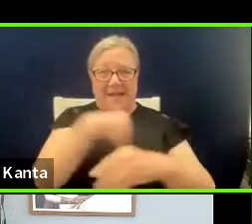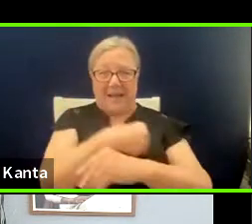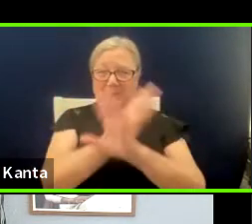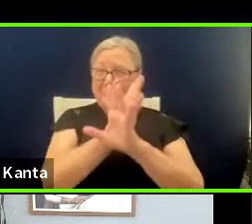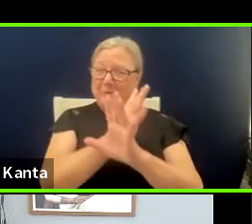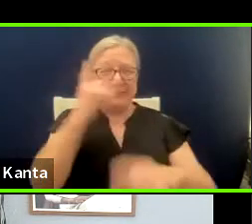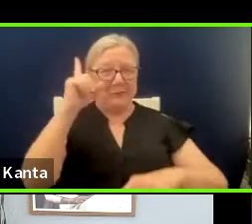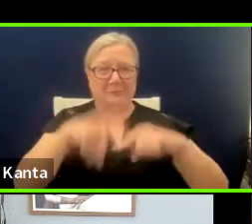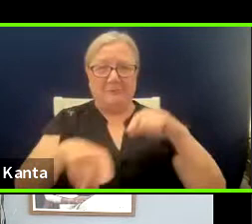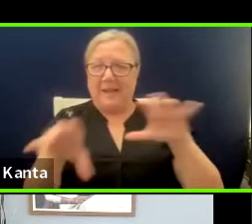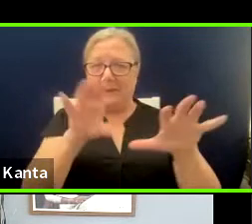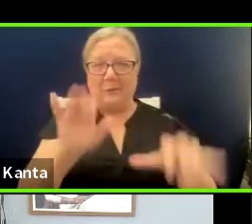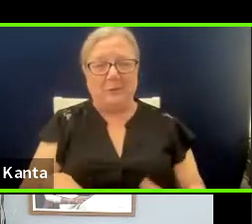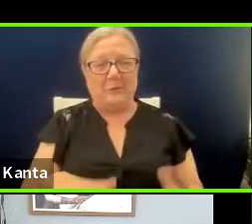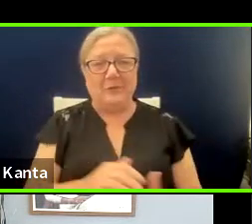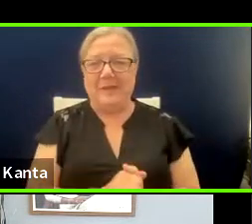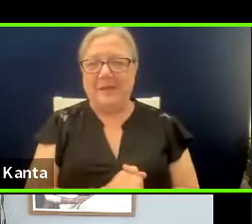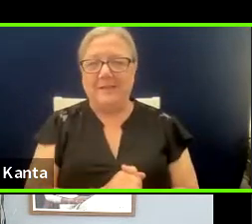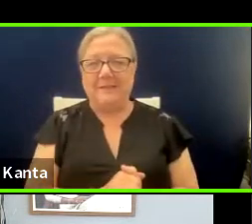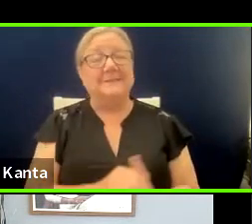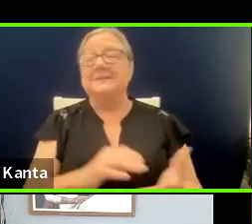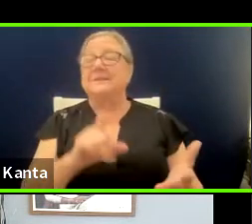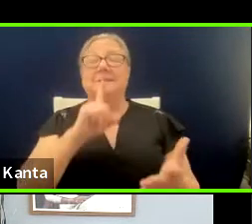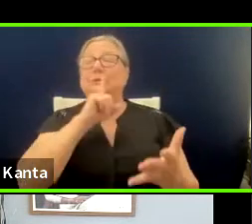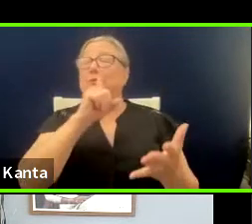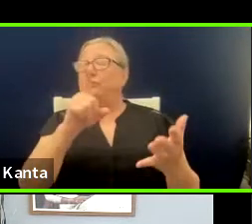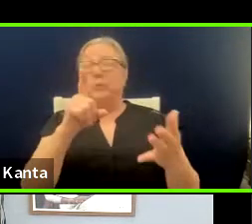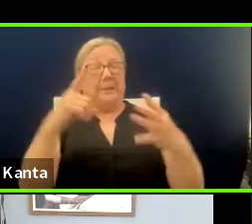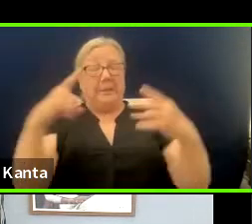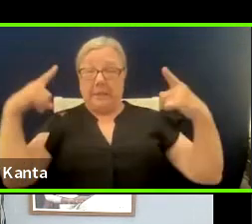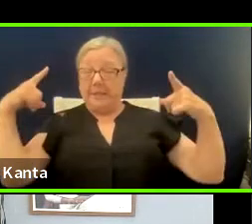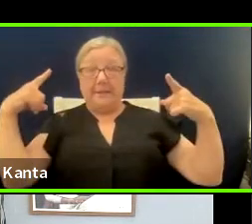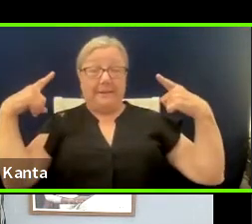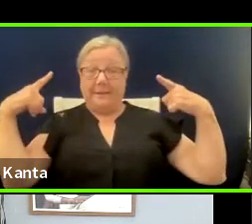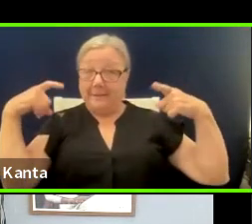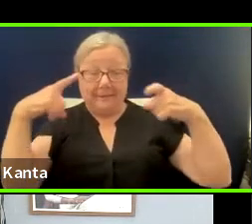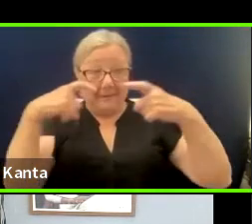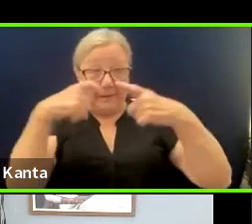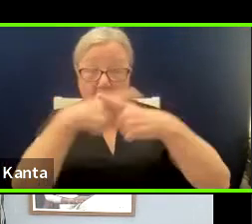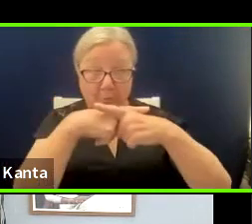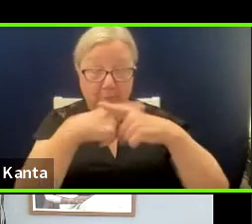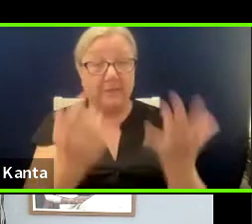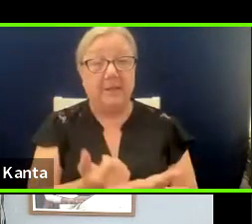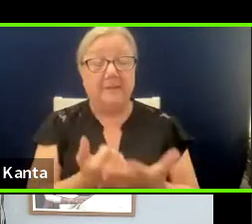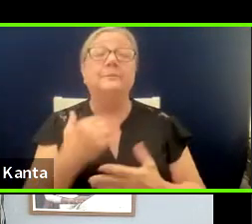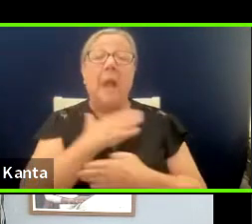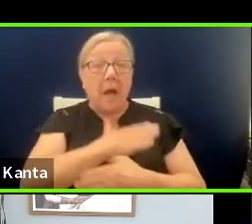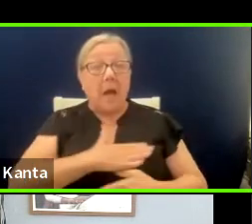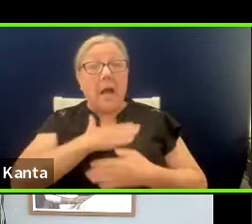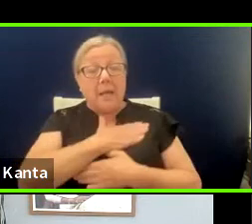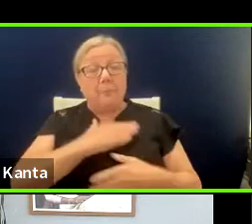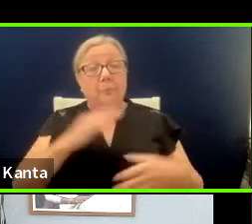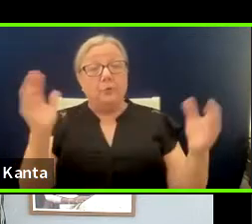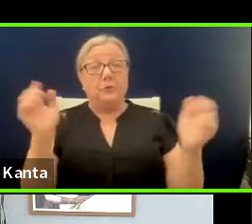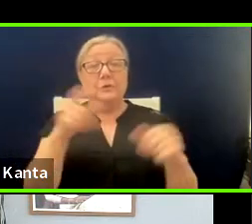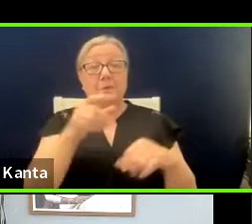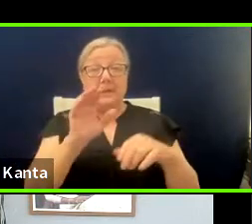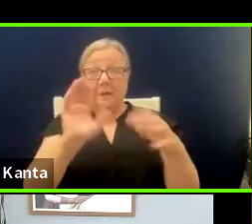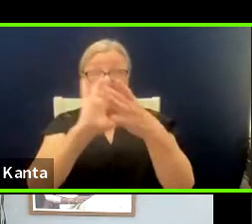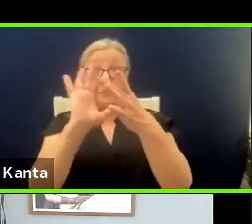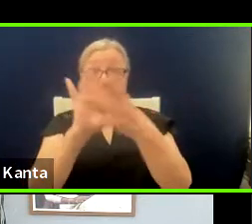But it's just very complex. I appreciate hearing it. It's just hard for me